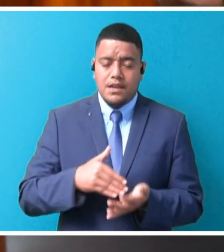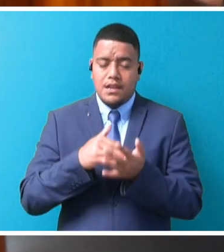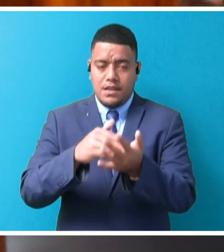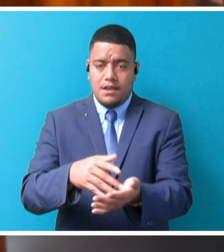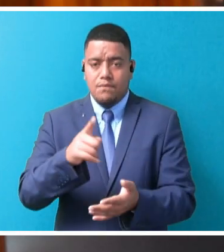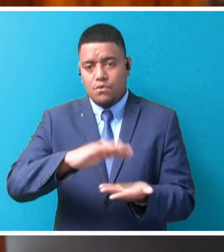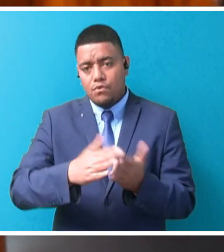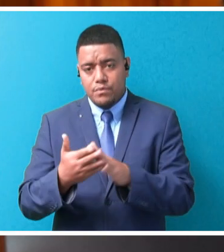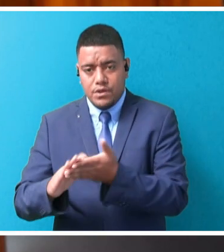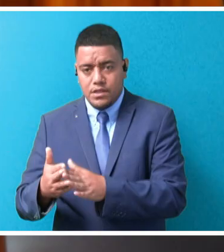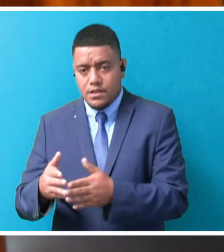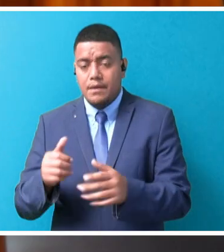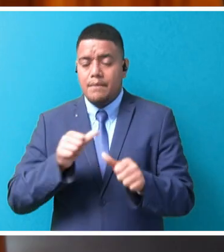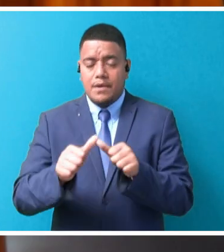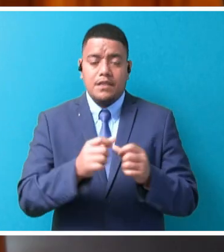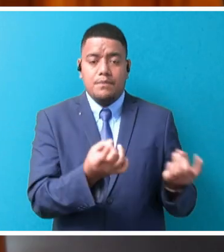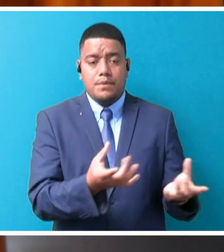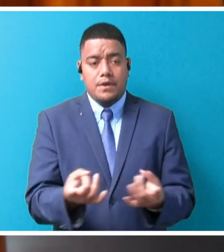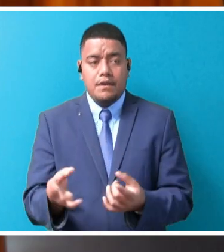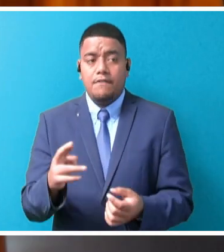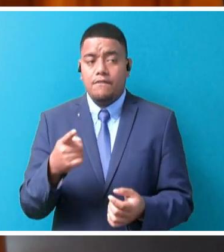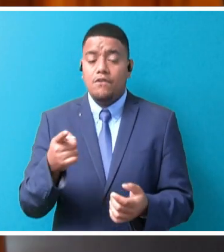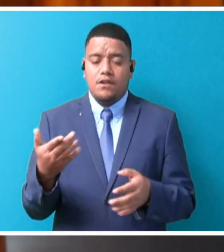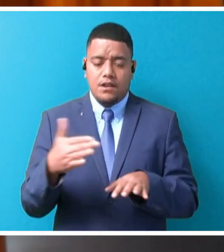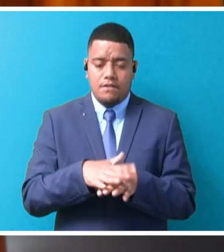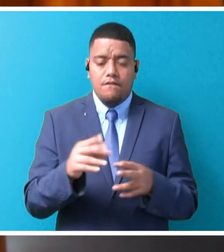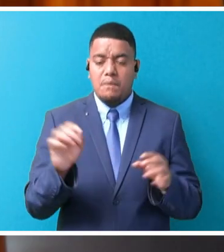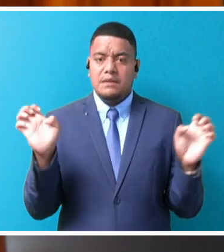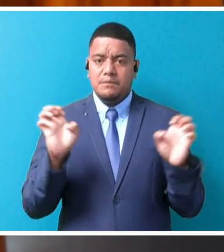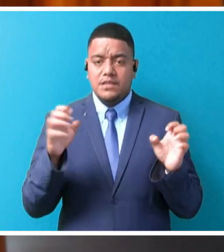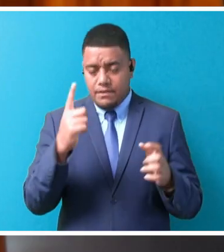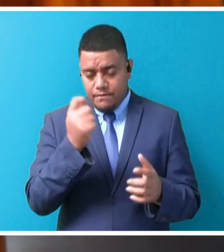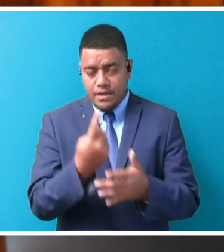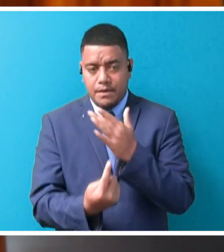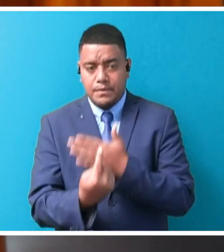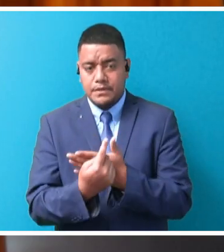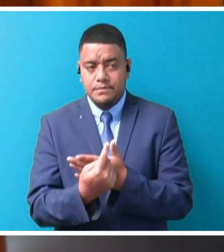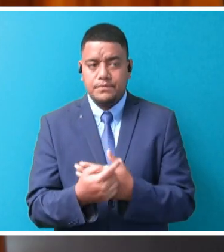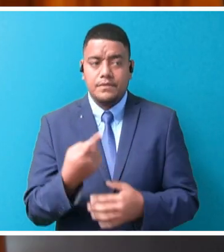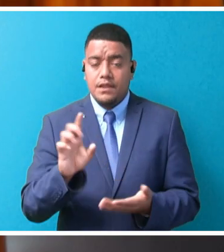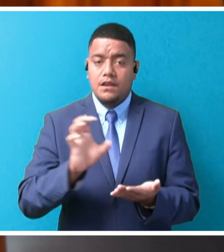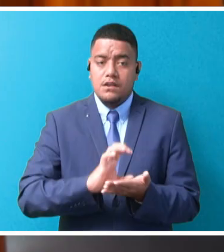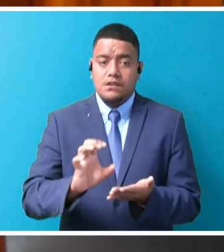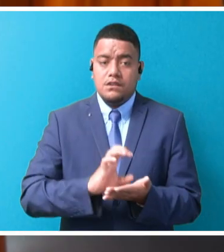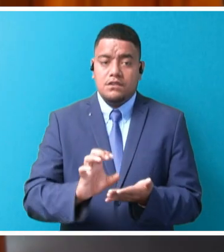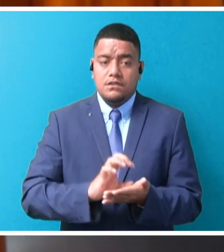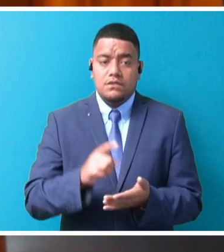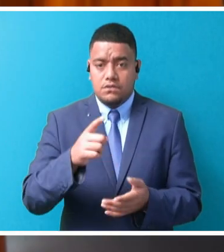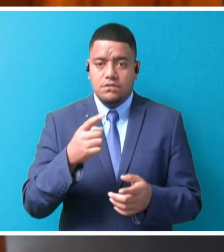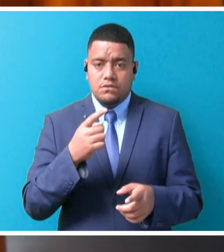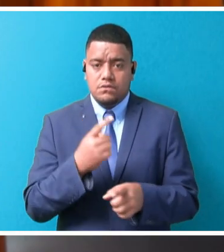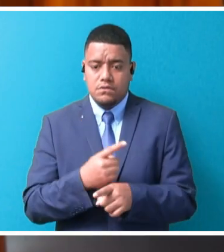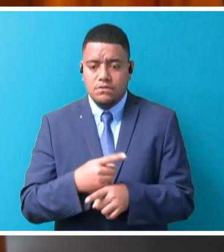affected communities to better prepare for and recover from emergencies. And finally, the Council has also